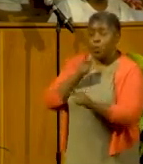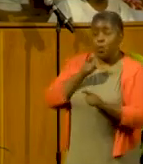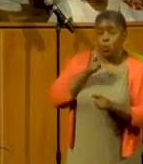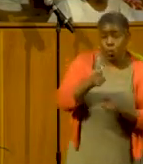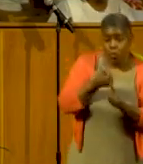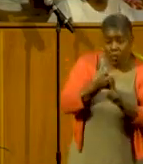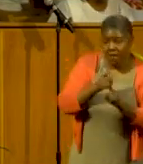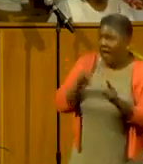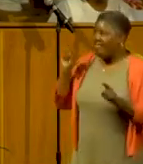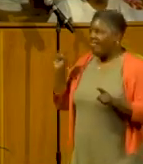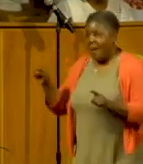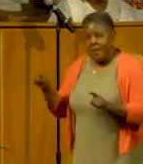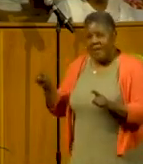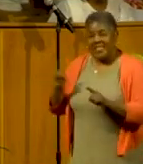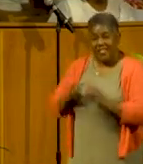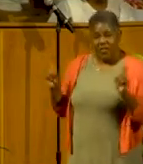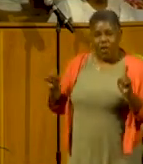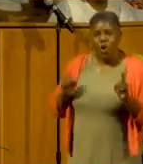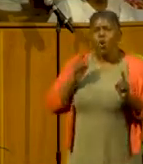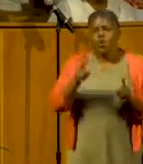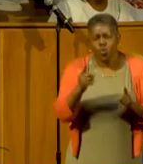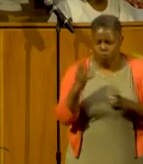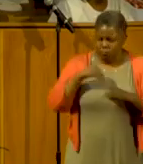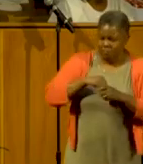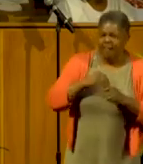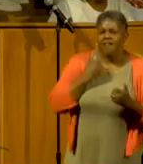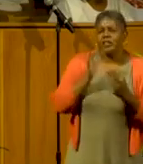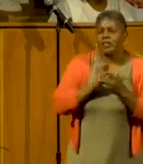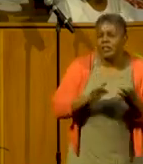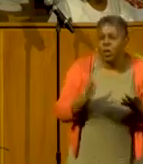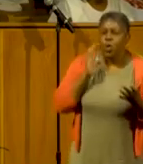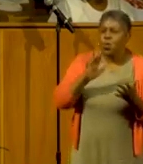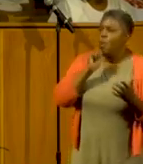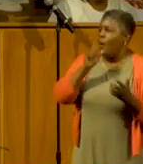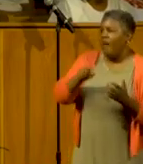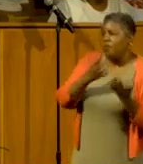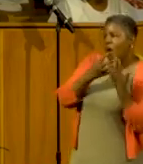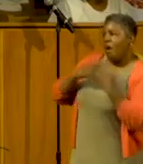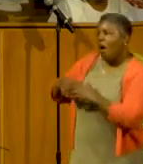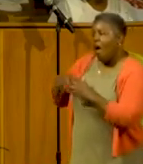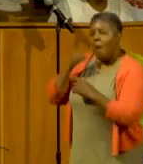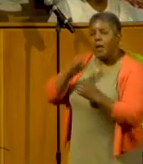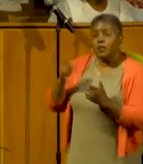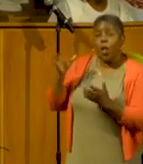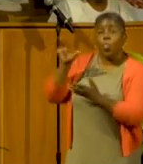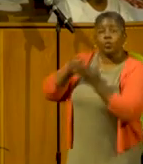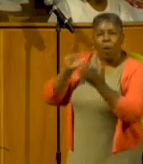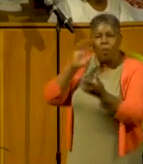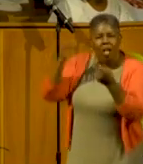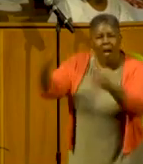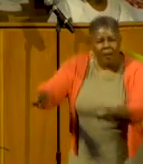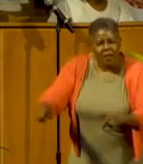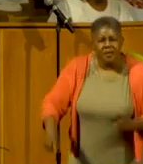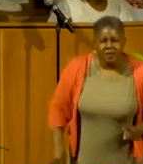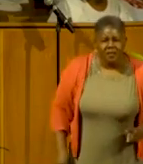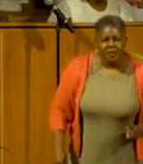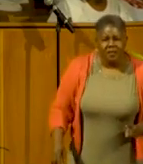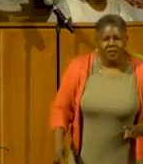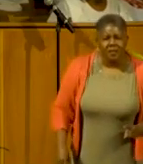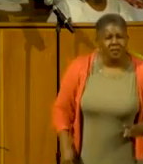you've got Jesus, who blueprinted for you. You don't have to conform because the storms are coming.